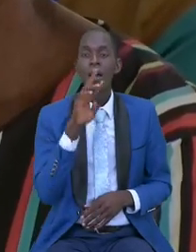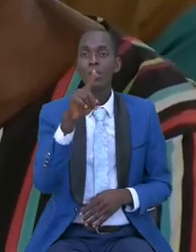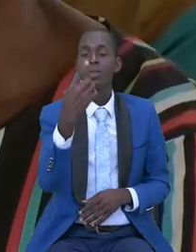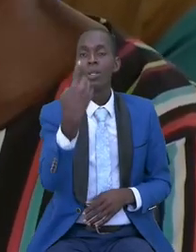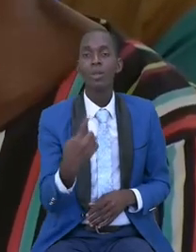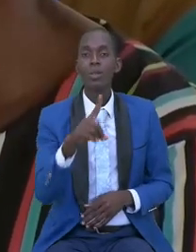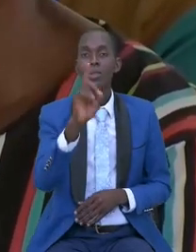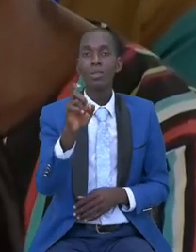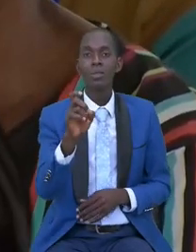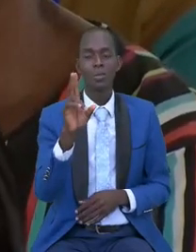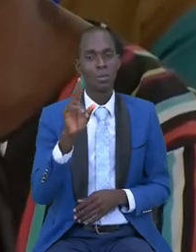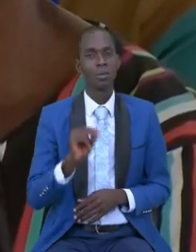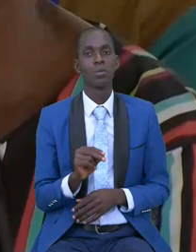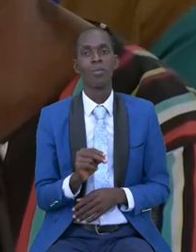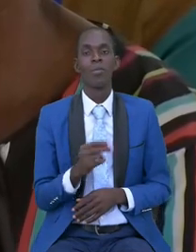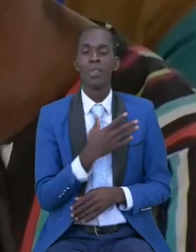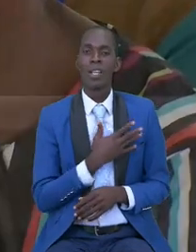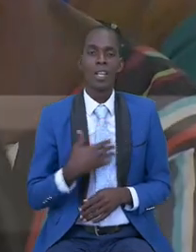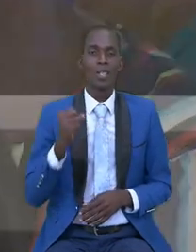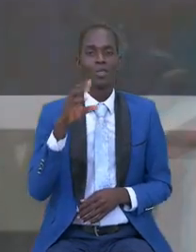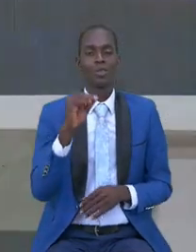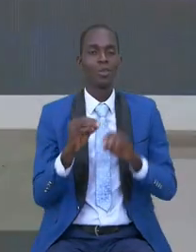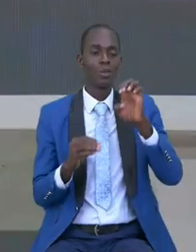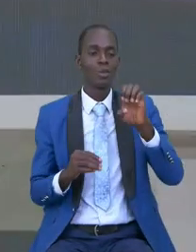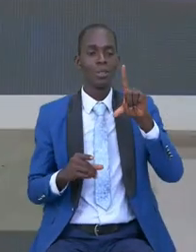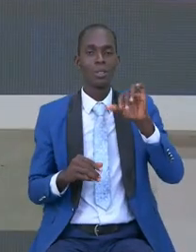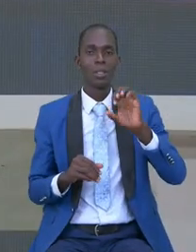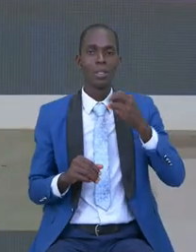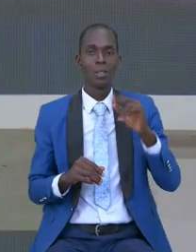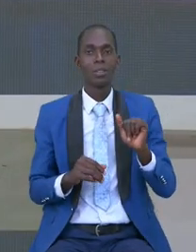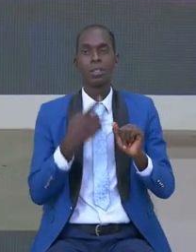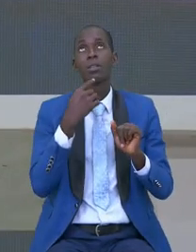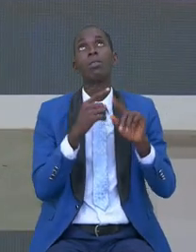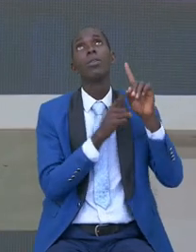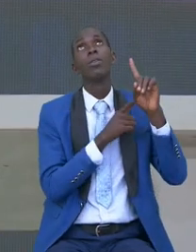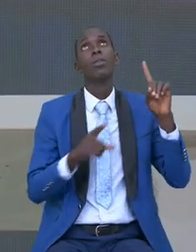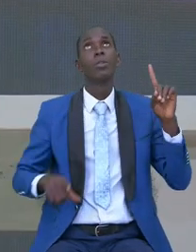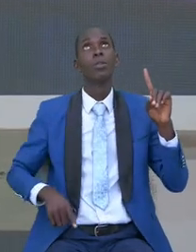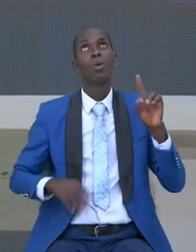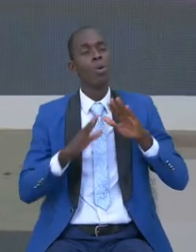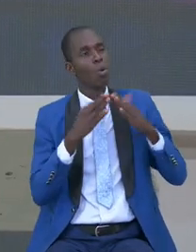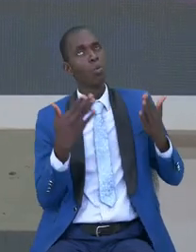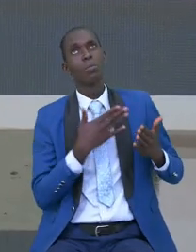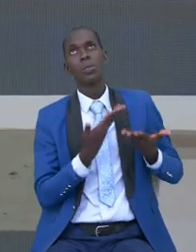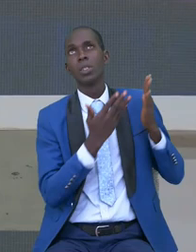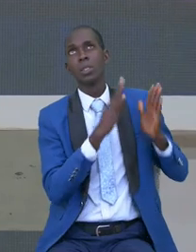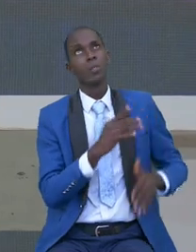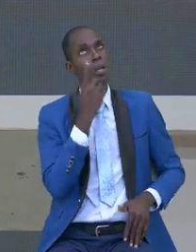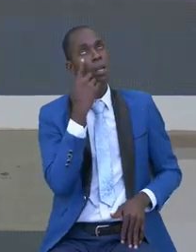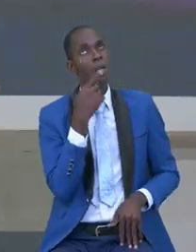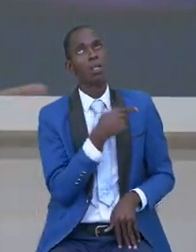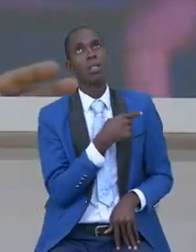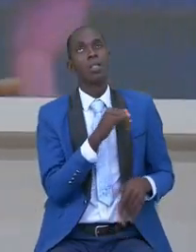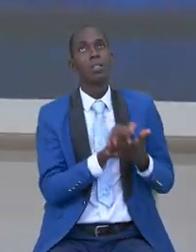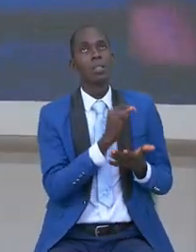alone? And so Elisha said, Lord, open his eyes that he may